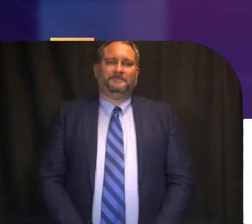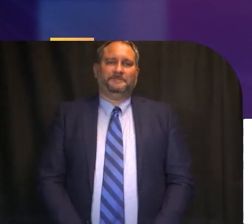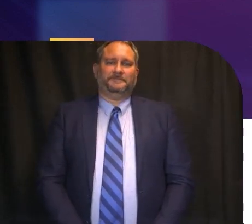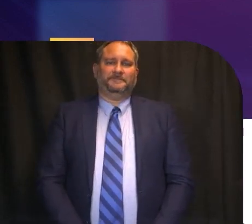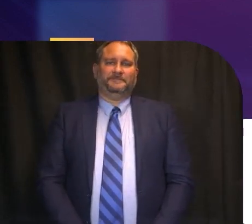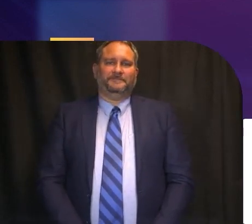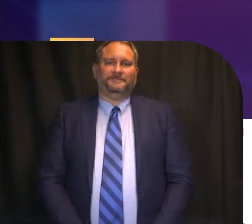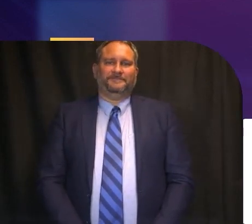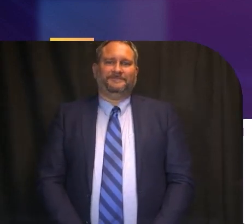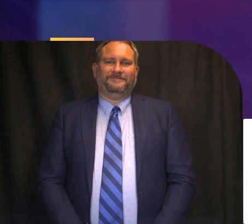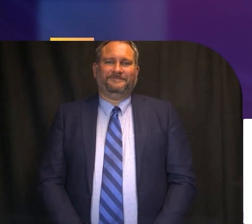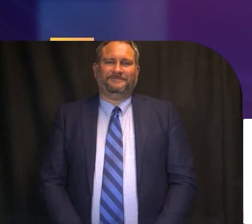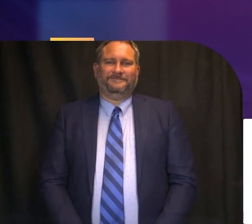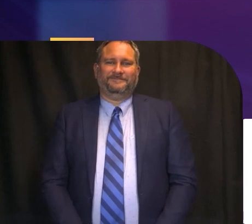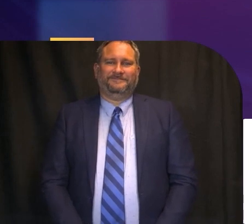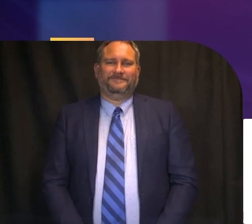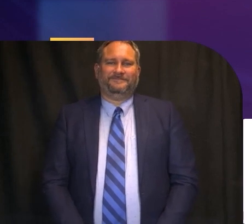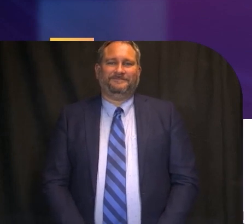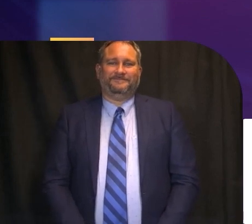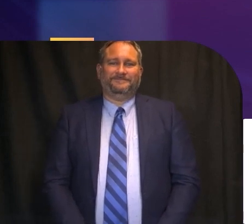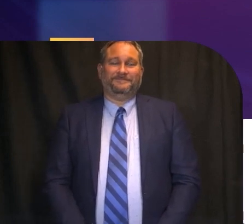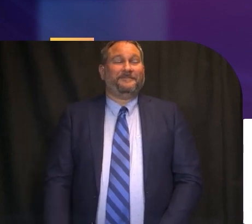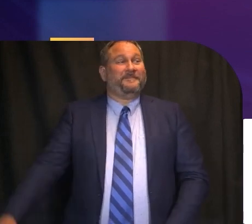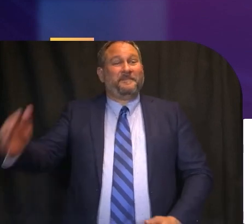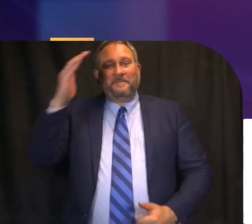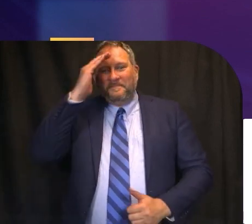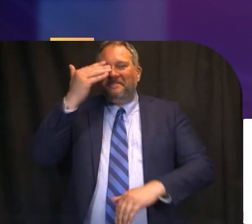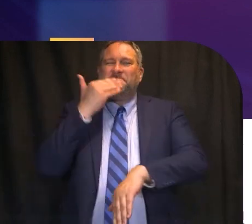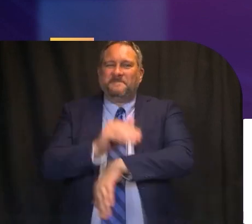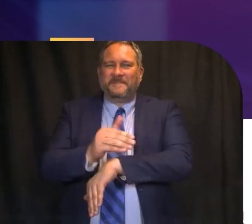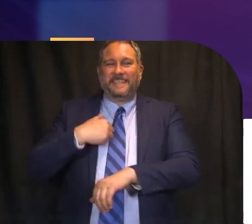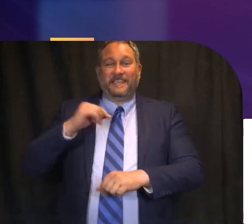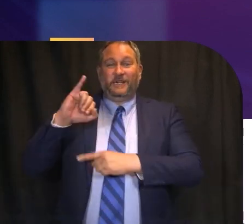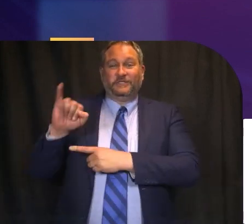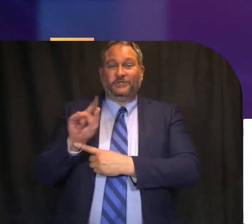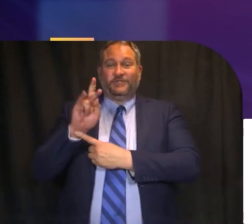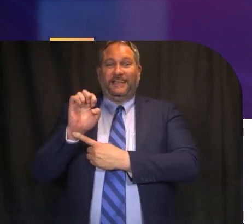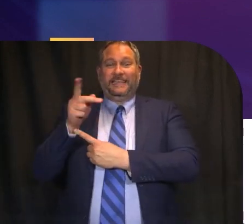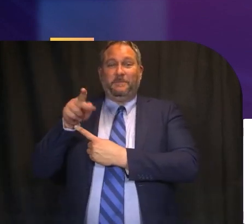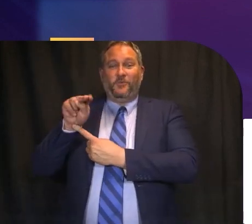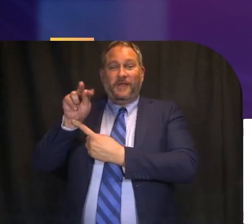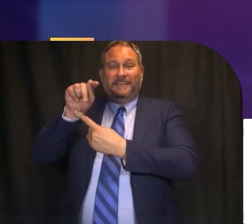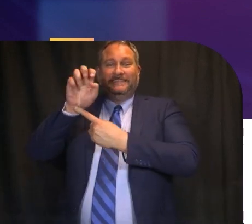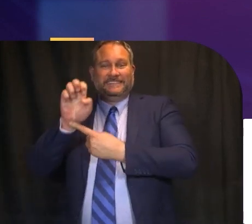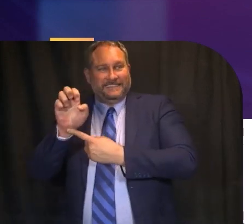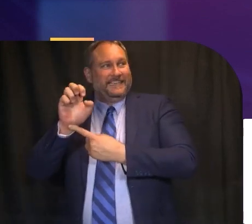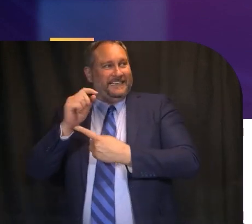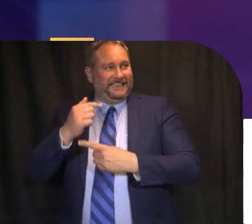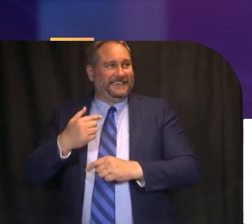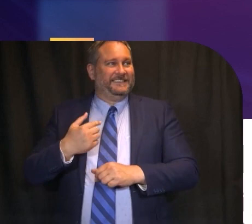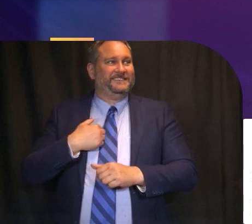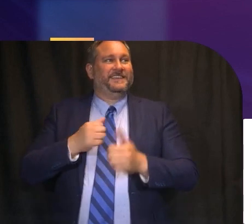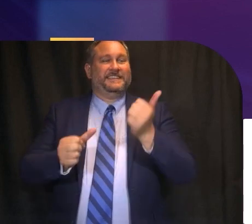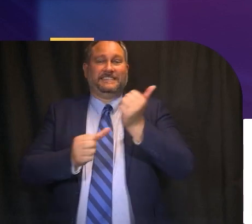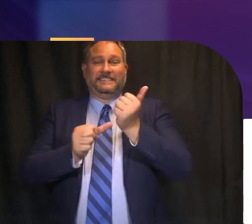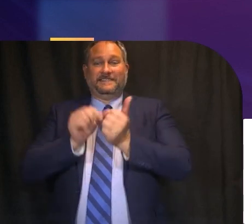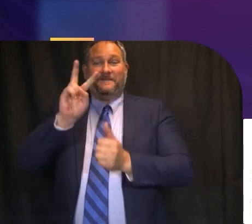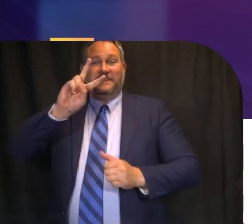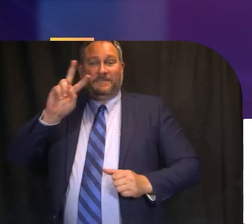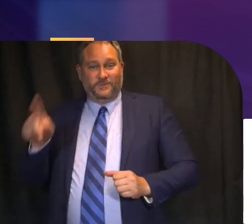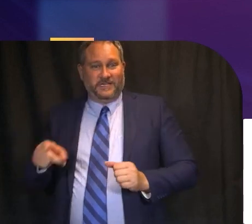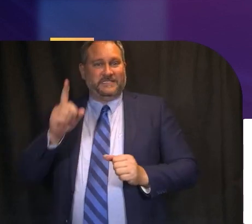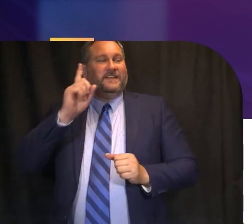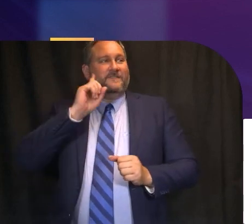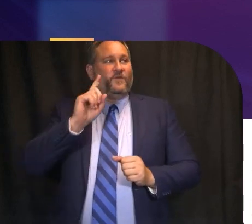Good evening. My name is Jackie Puente, and I'm an Associate Vice President for External Affairs at Comcast NBC Universal. And on behalf of